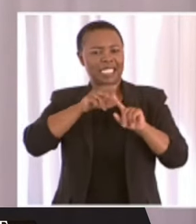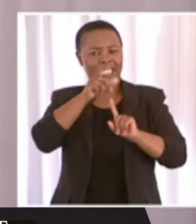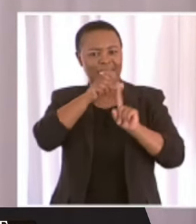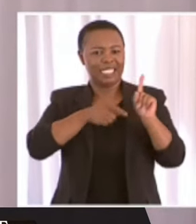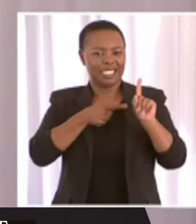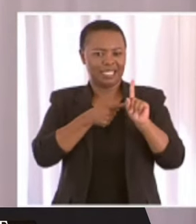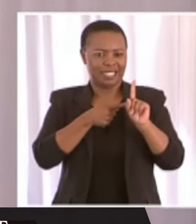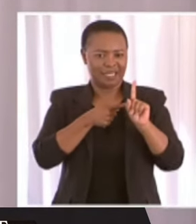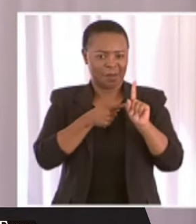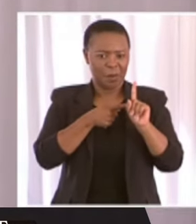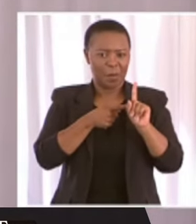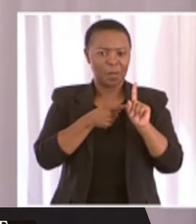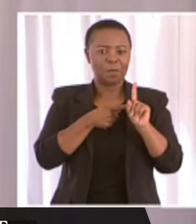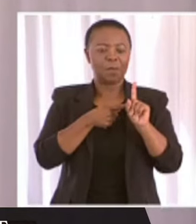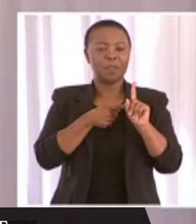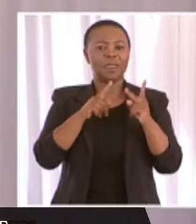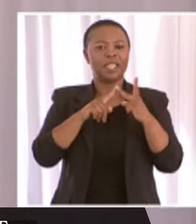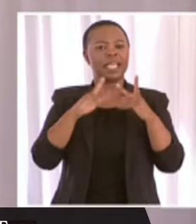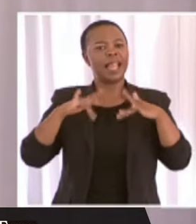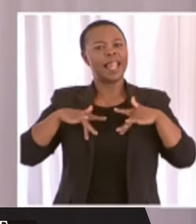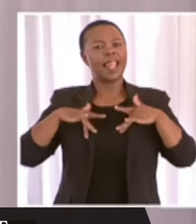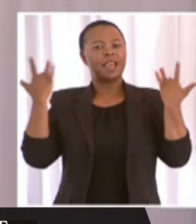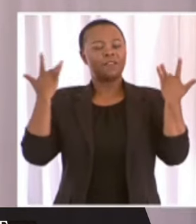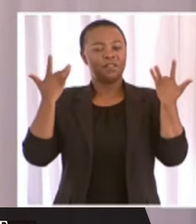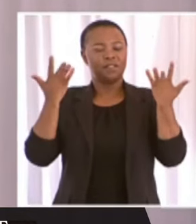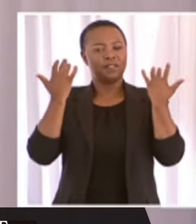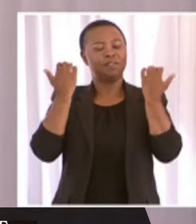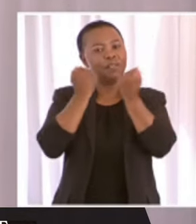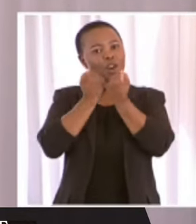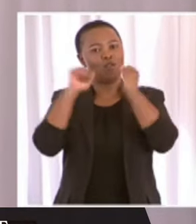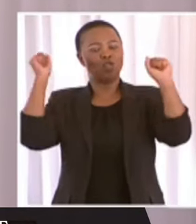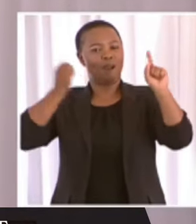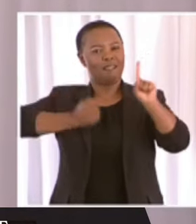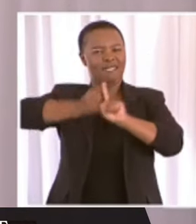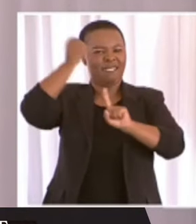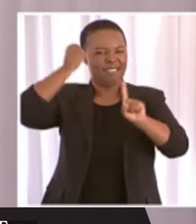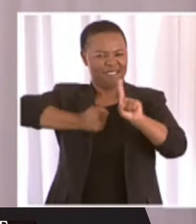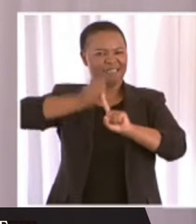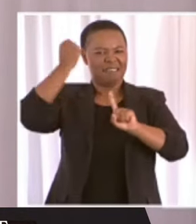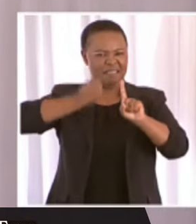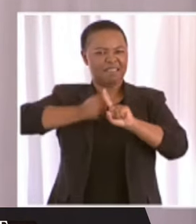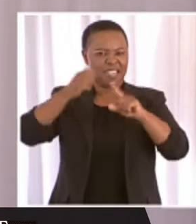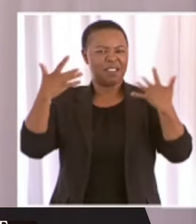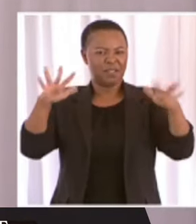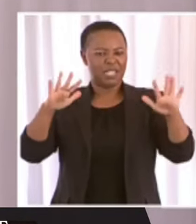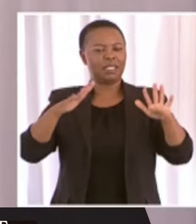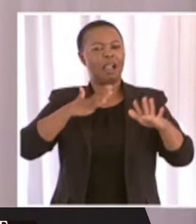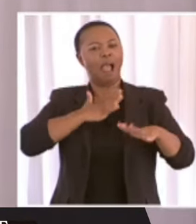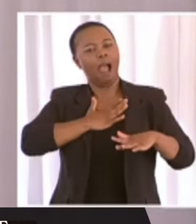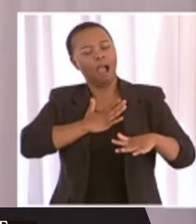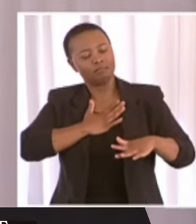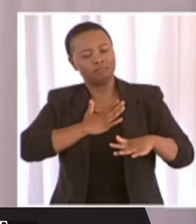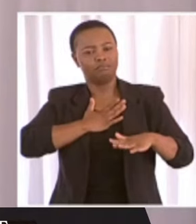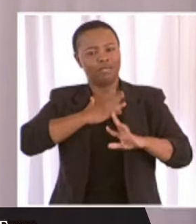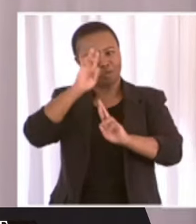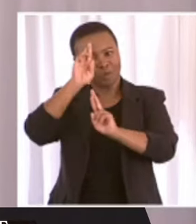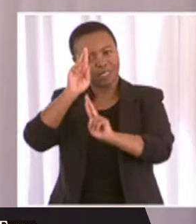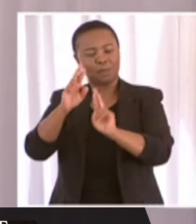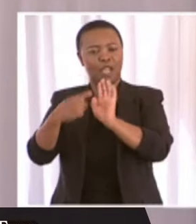strategist, a lifelong freedom fighter, someone who showed great empathy and integrity,